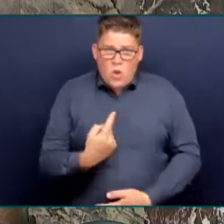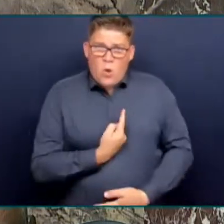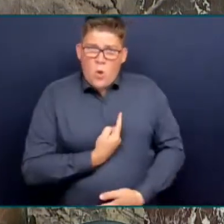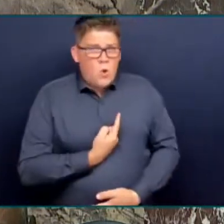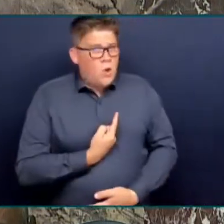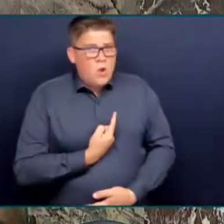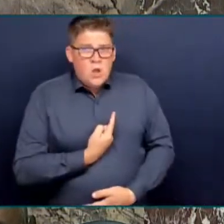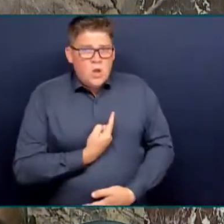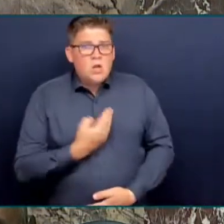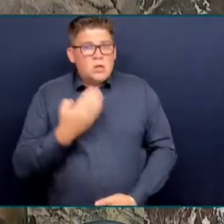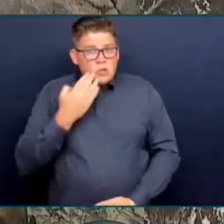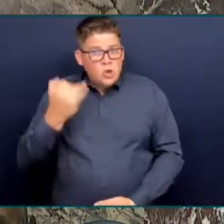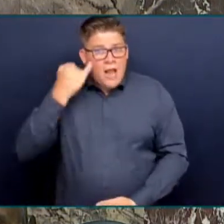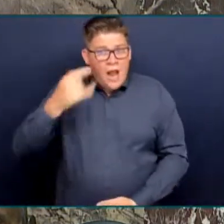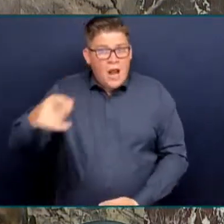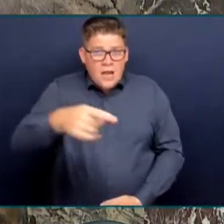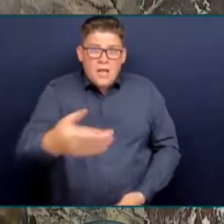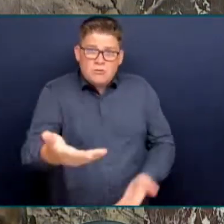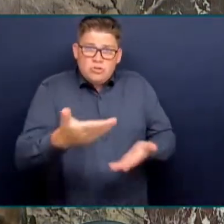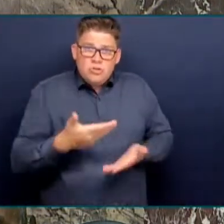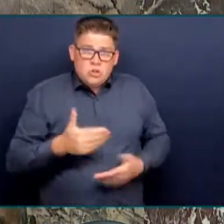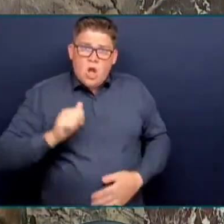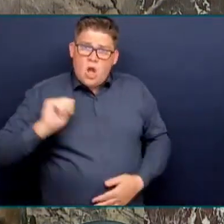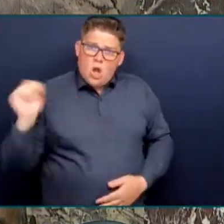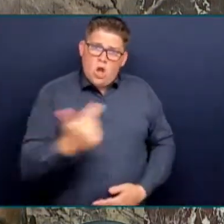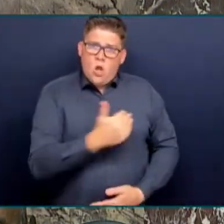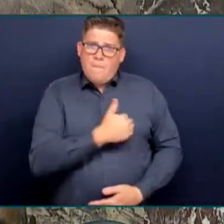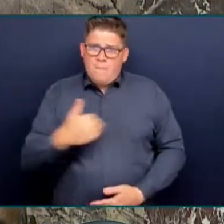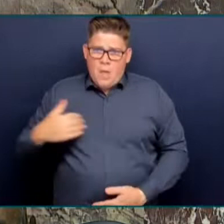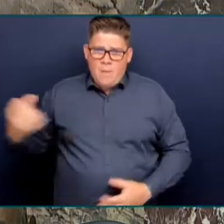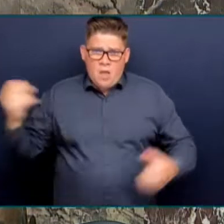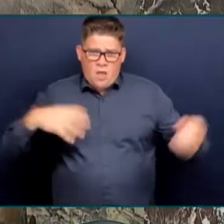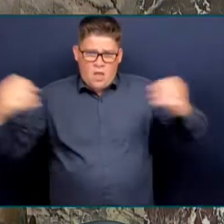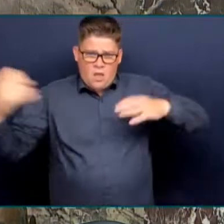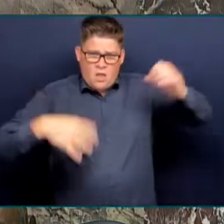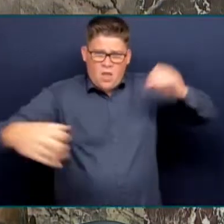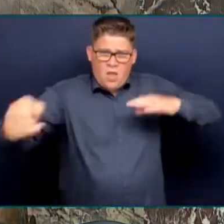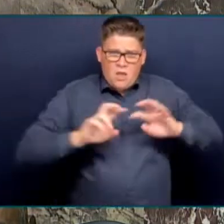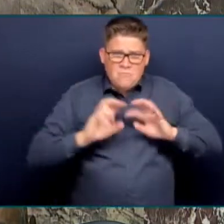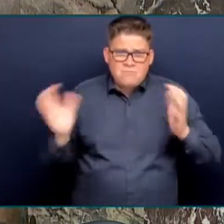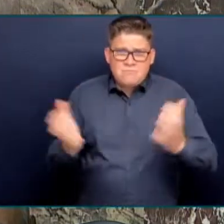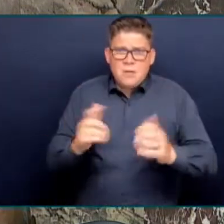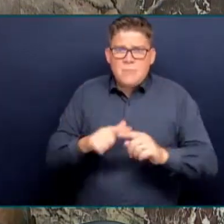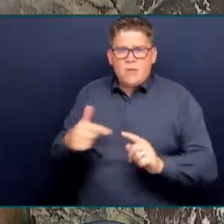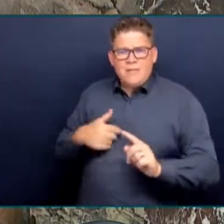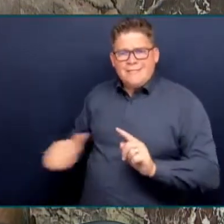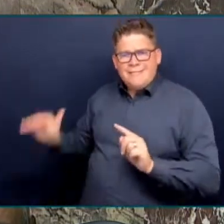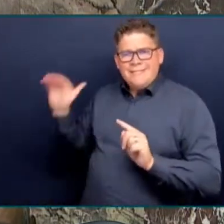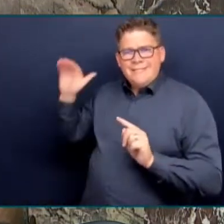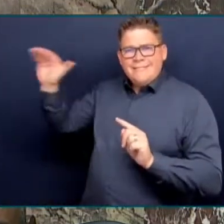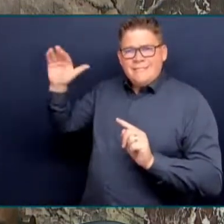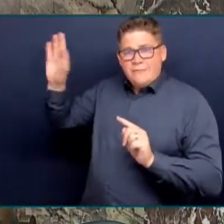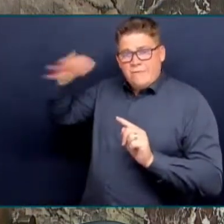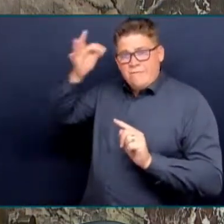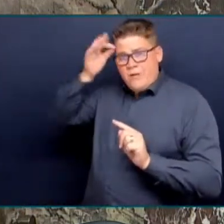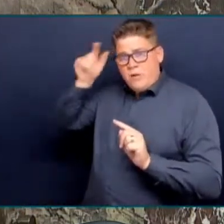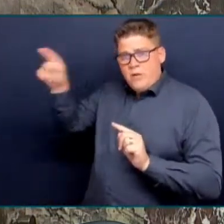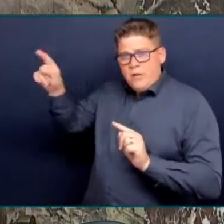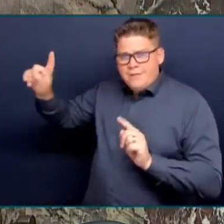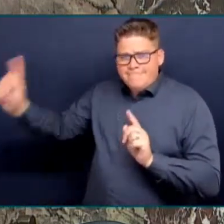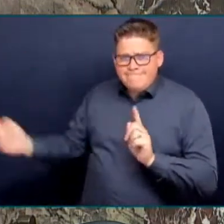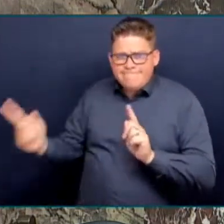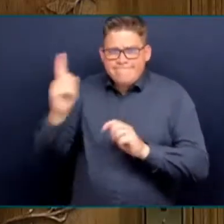they should be heading to Ottawa because we need to have the federal government with us, shoulder to shoulder, to solve these profound